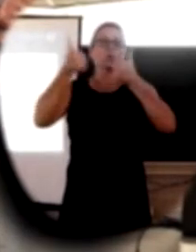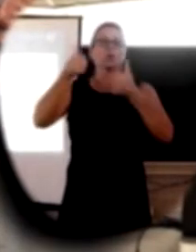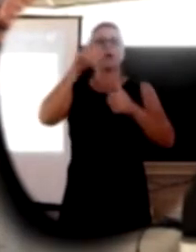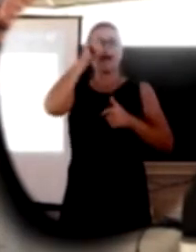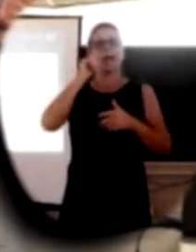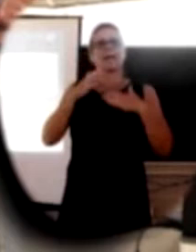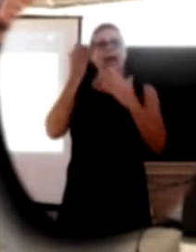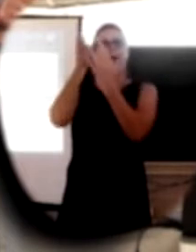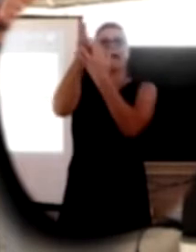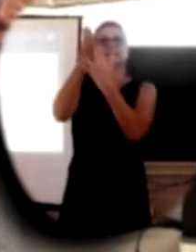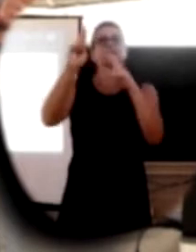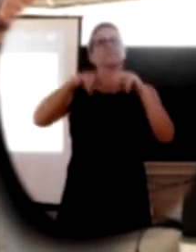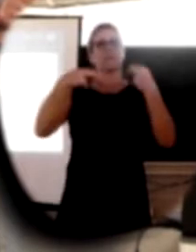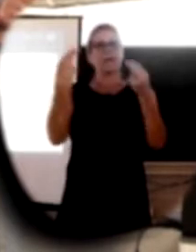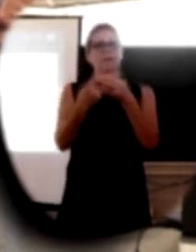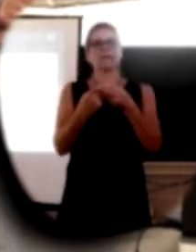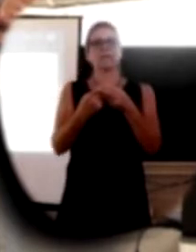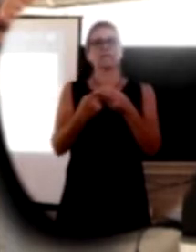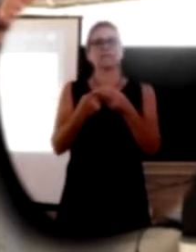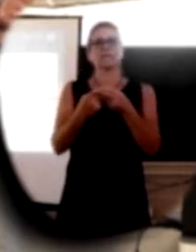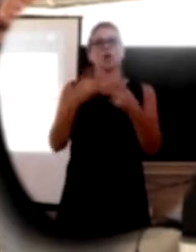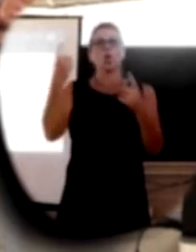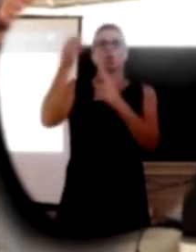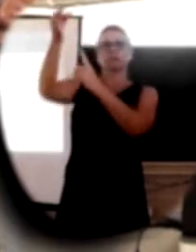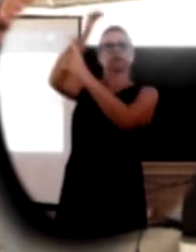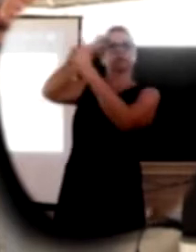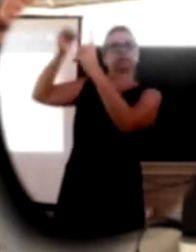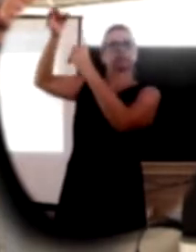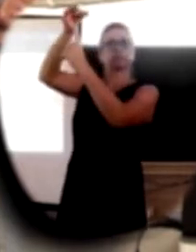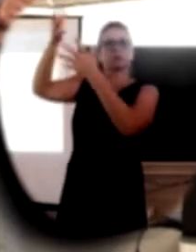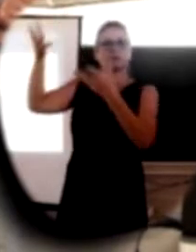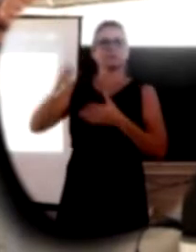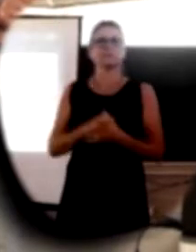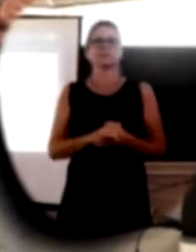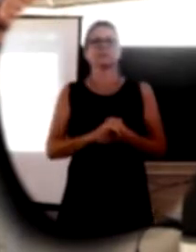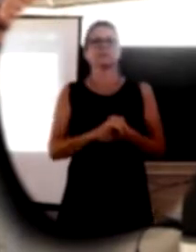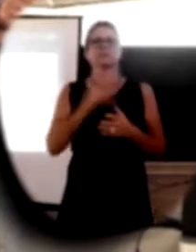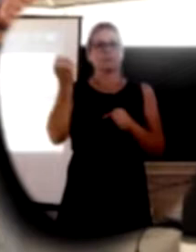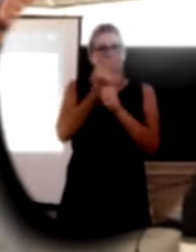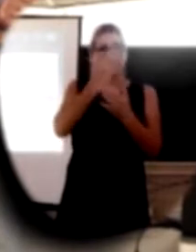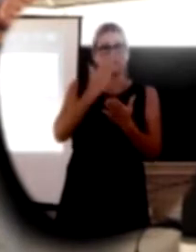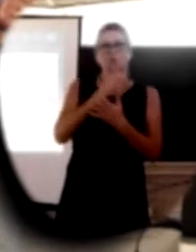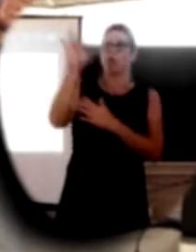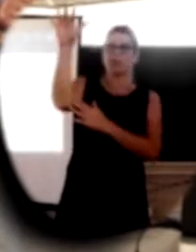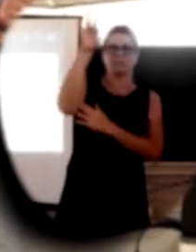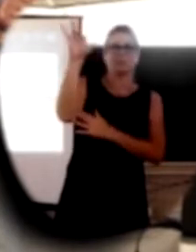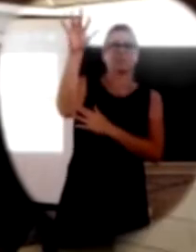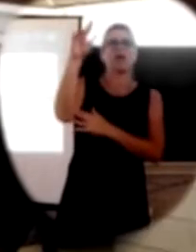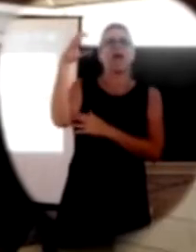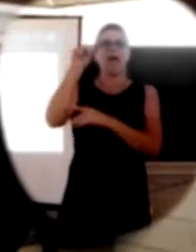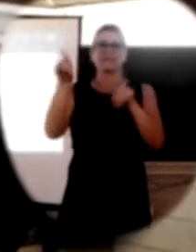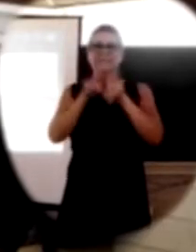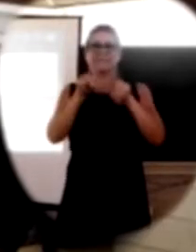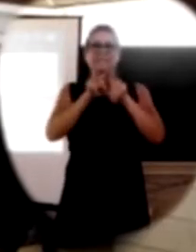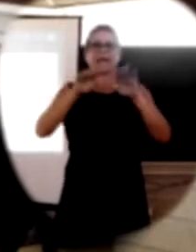access families that are isolated geographically, and to ensure that they have equivalent